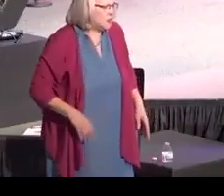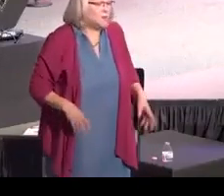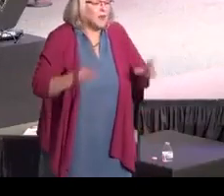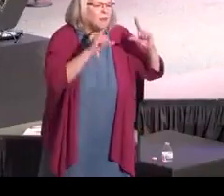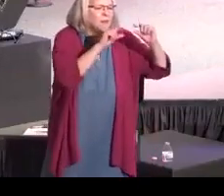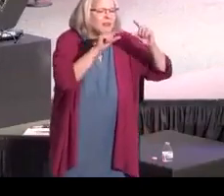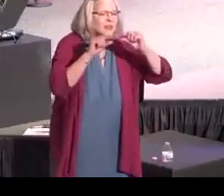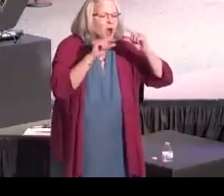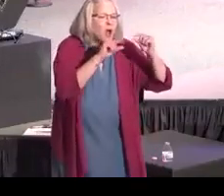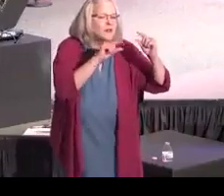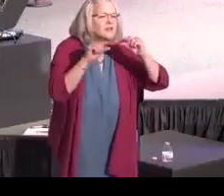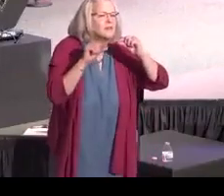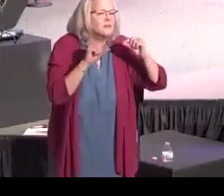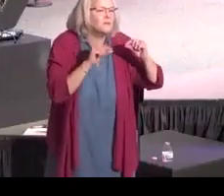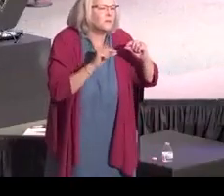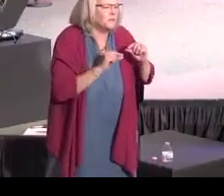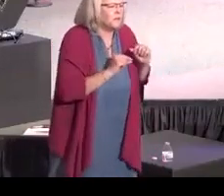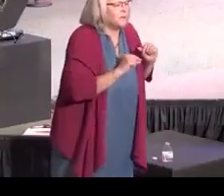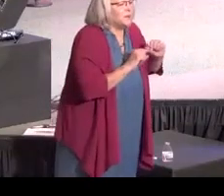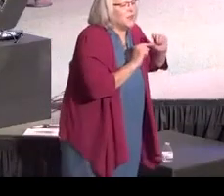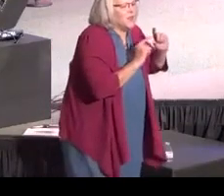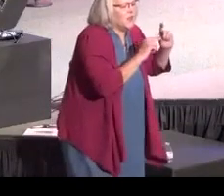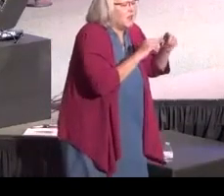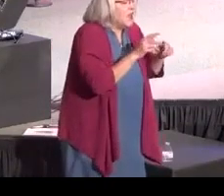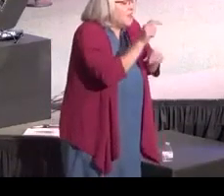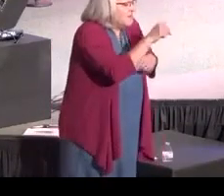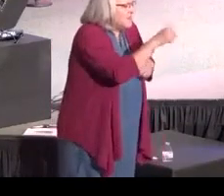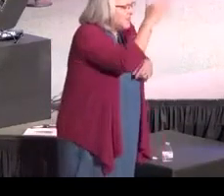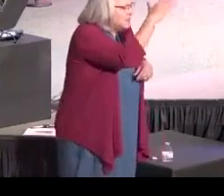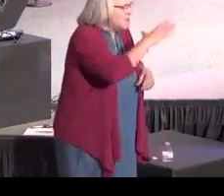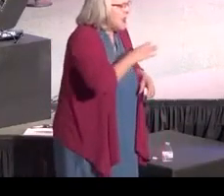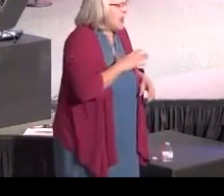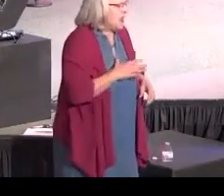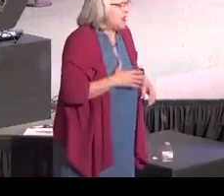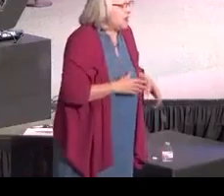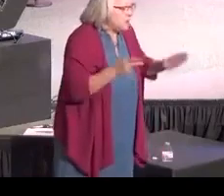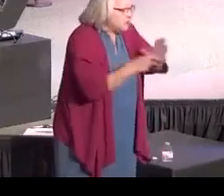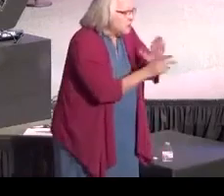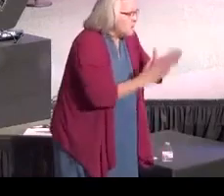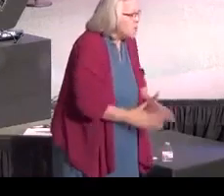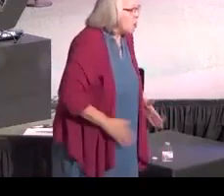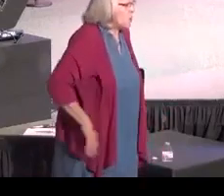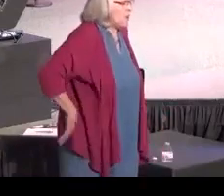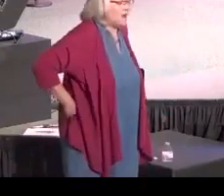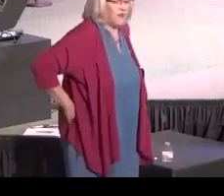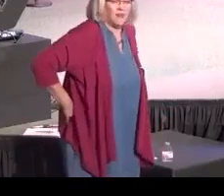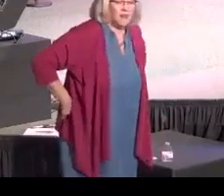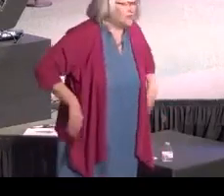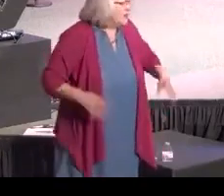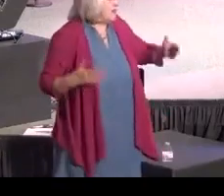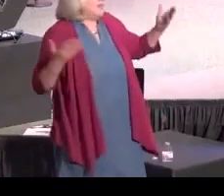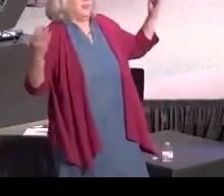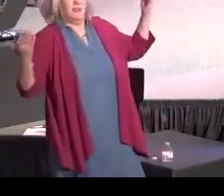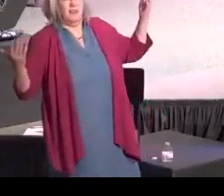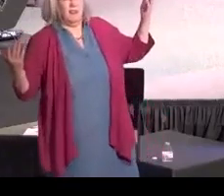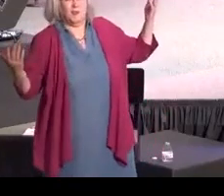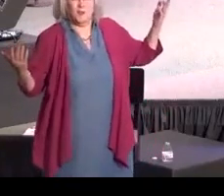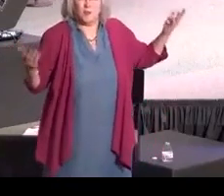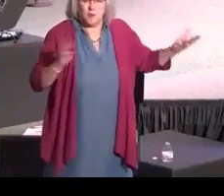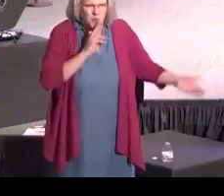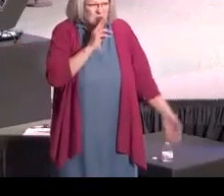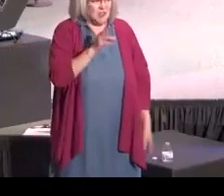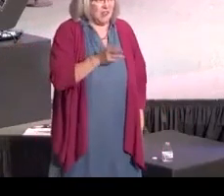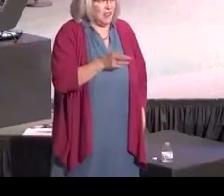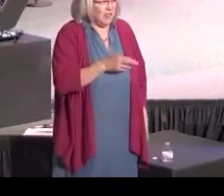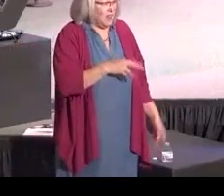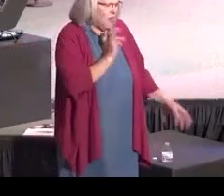talk. Here comes the gossip. This man must be a murderer. Man, that's a brilliant thought. He got